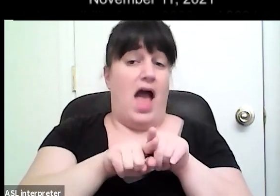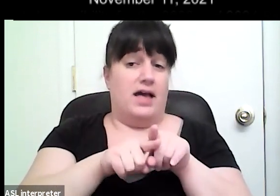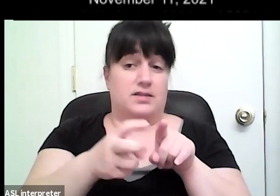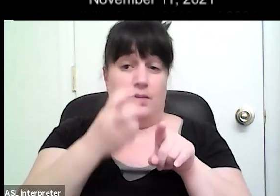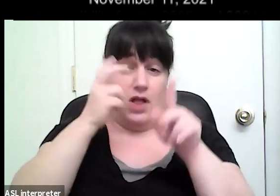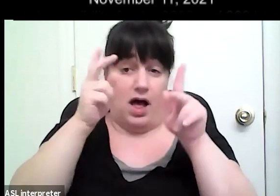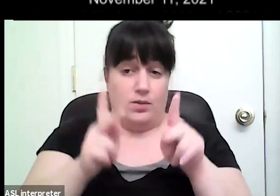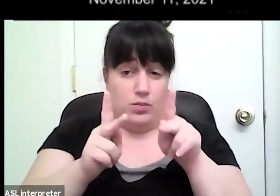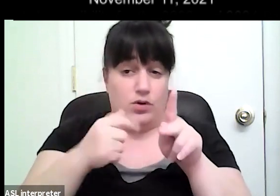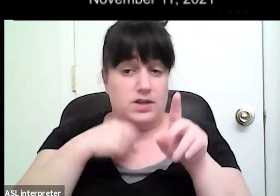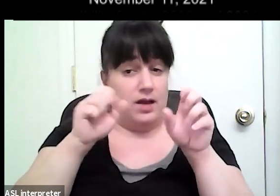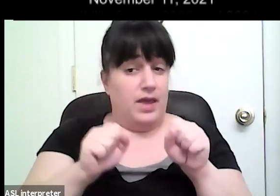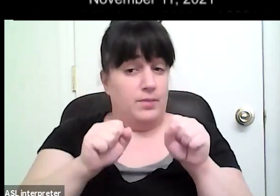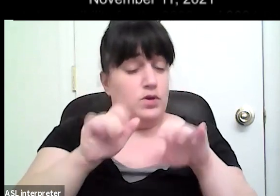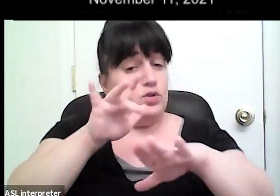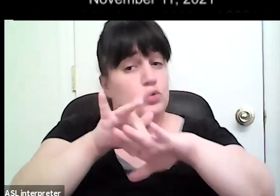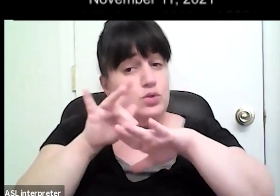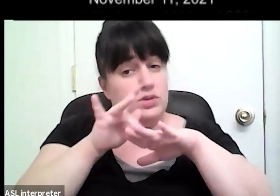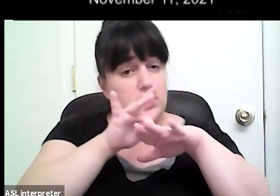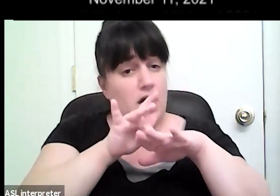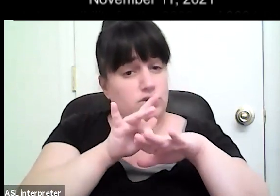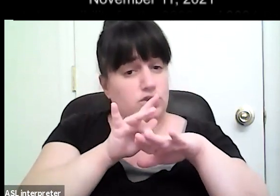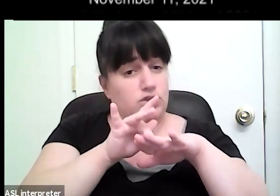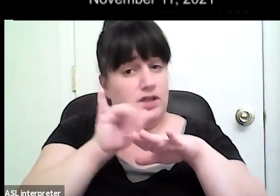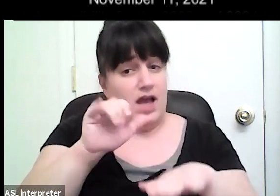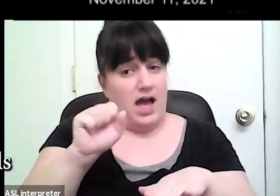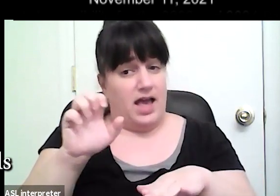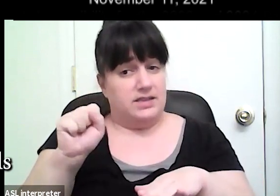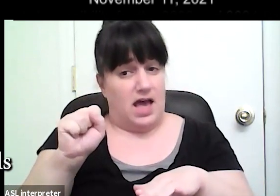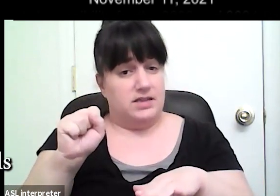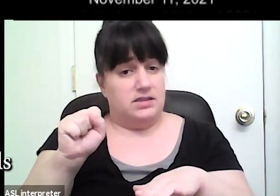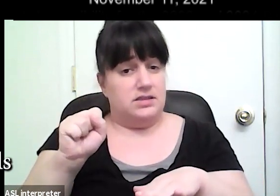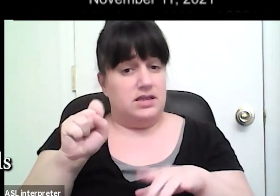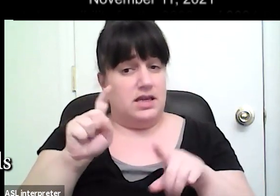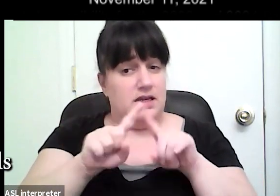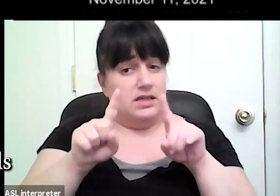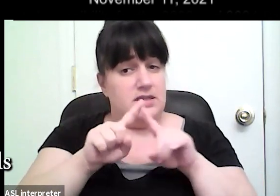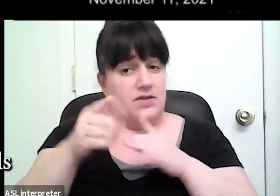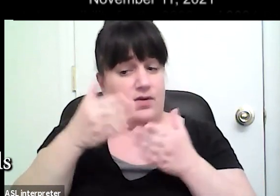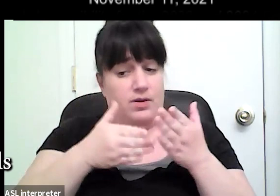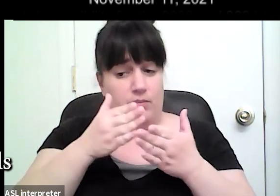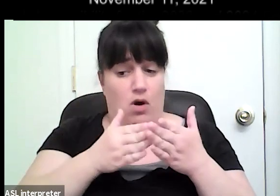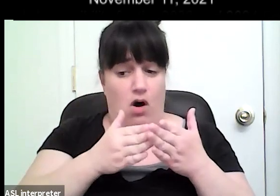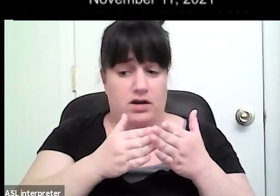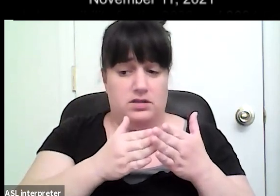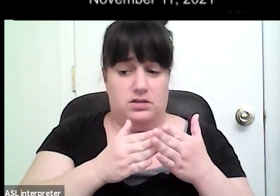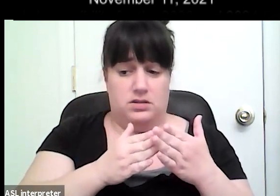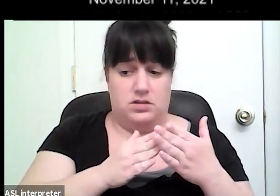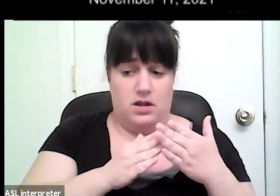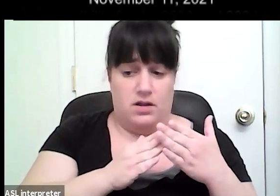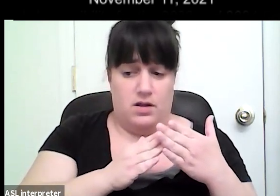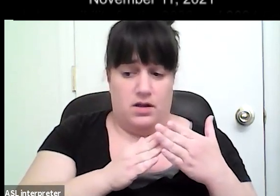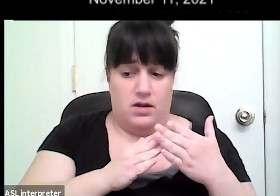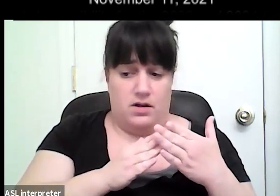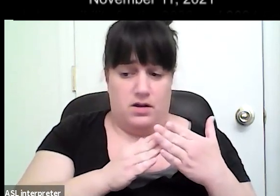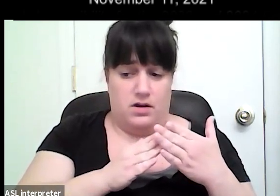I'm able to actually touch the ISS and the different, parts of it, the panels, by